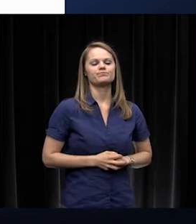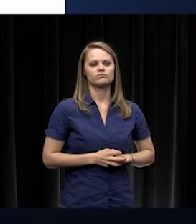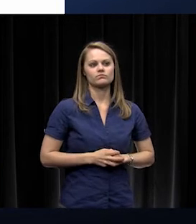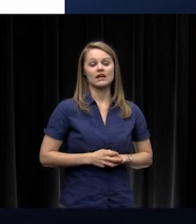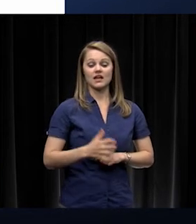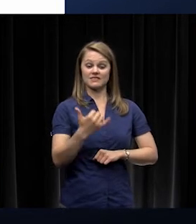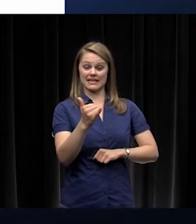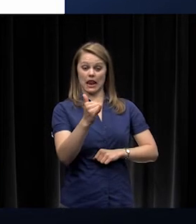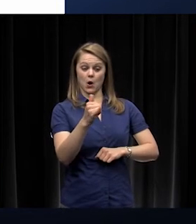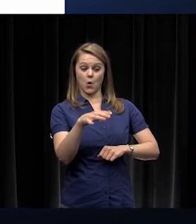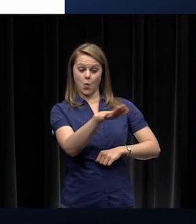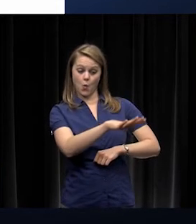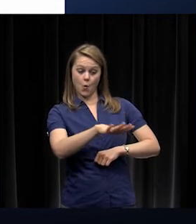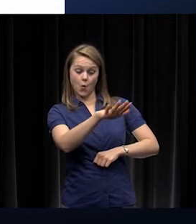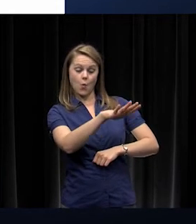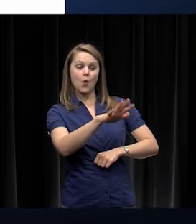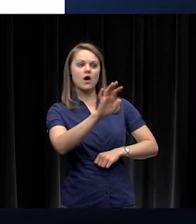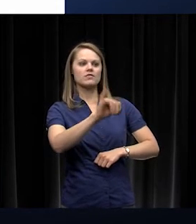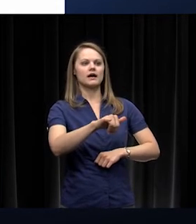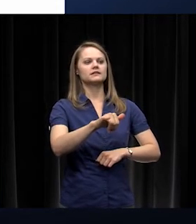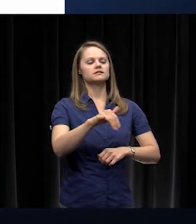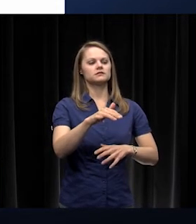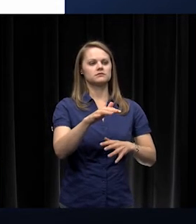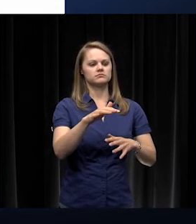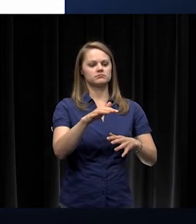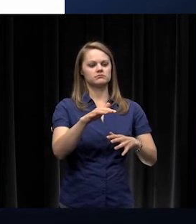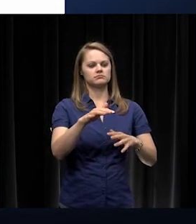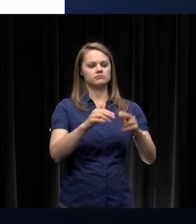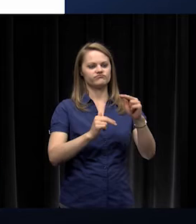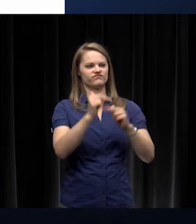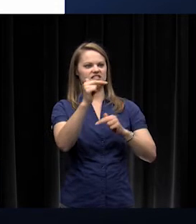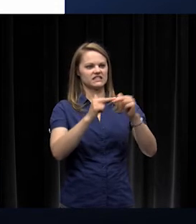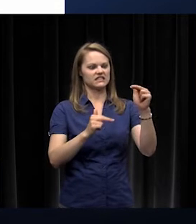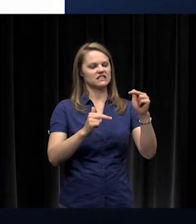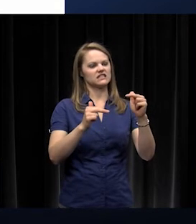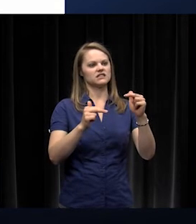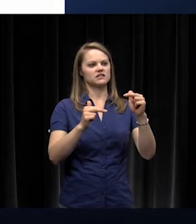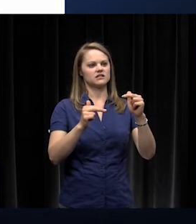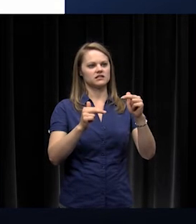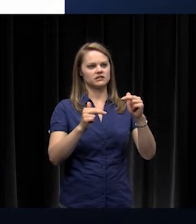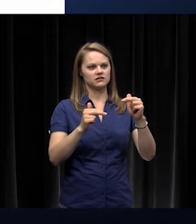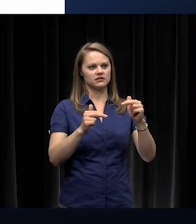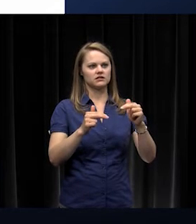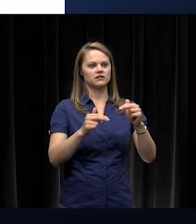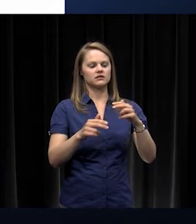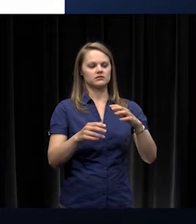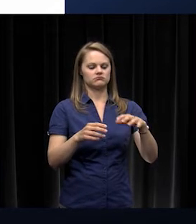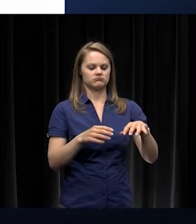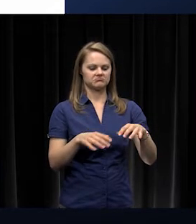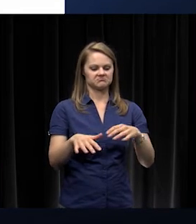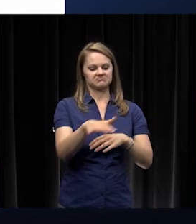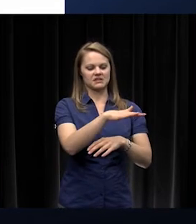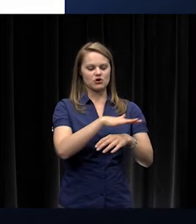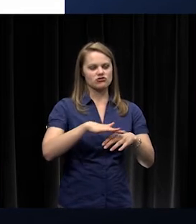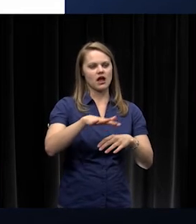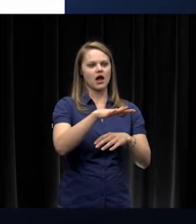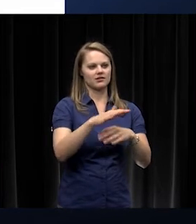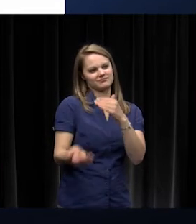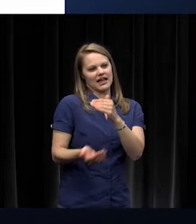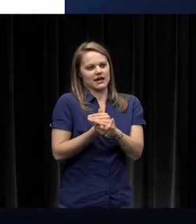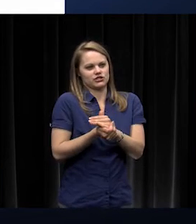new circulation for the facility, since the John P. St. John High School and the Annex are at different